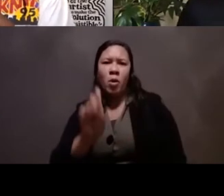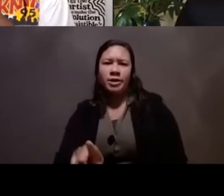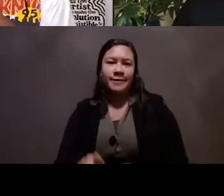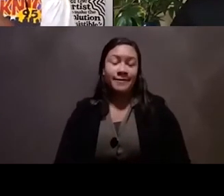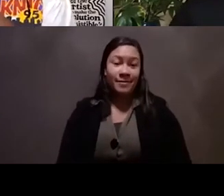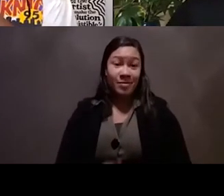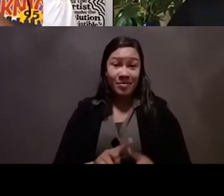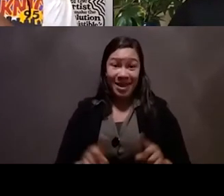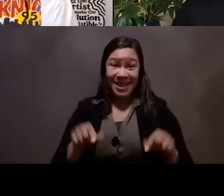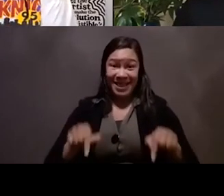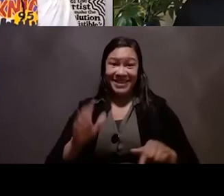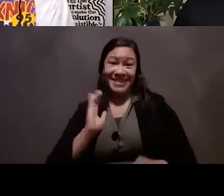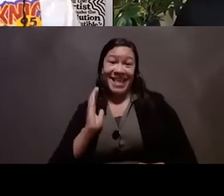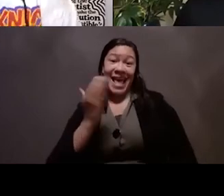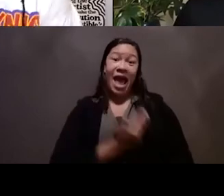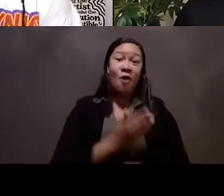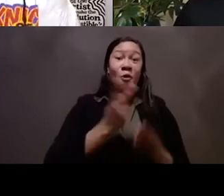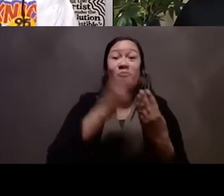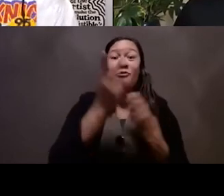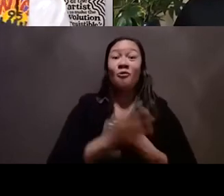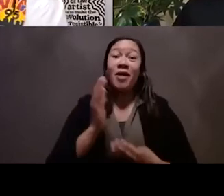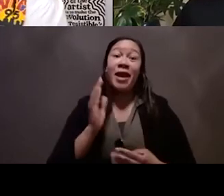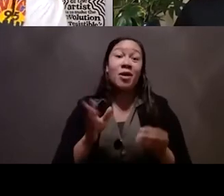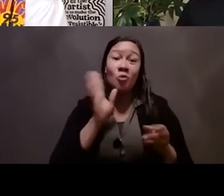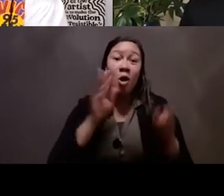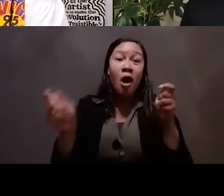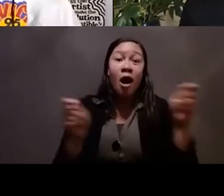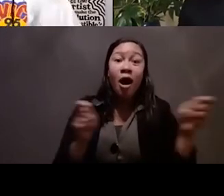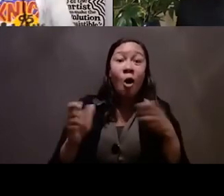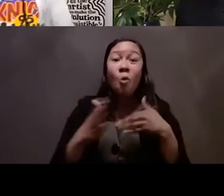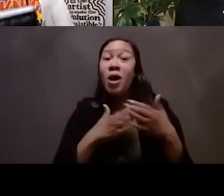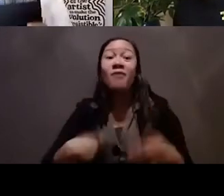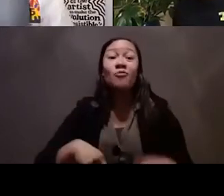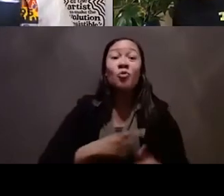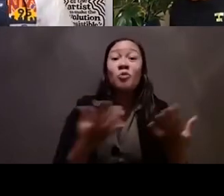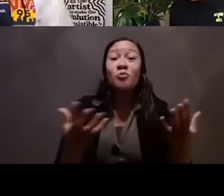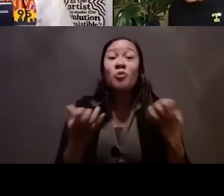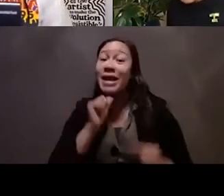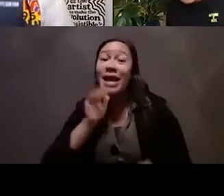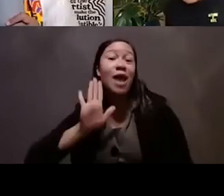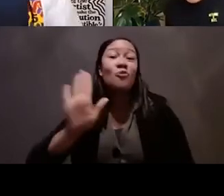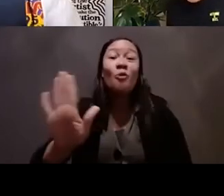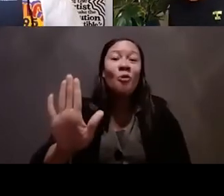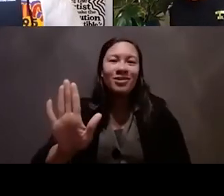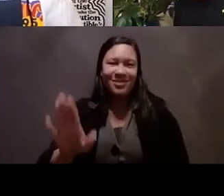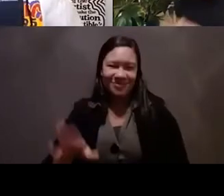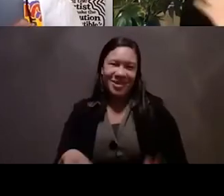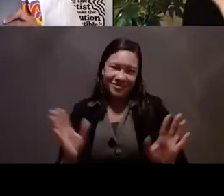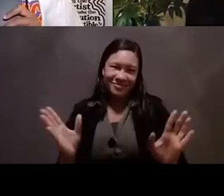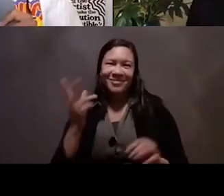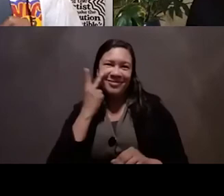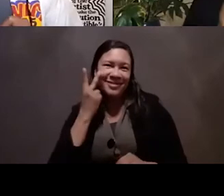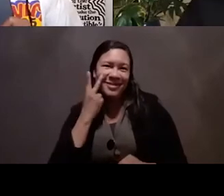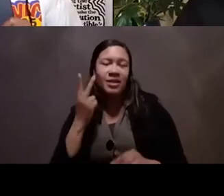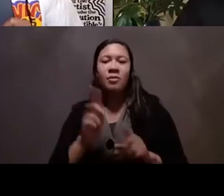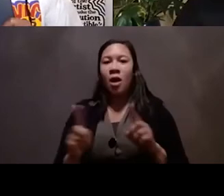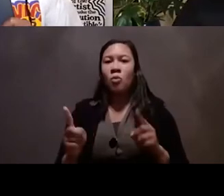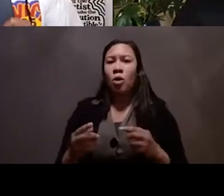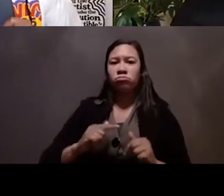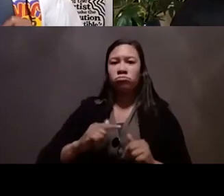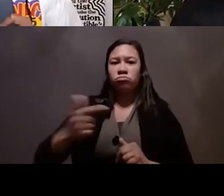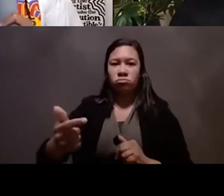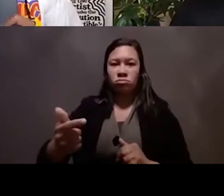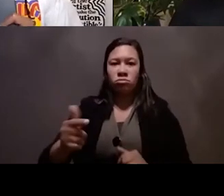is our show and not yours. And so we're gonna do what we wanna do. But anyway, I just wanted to say that, and then I'm gonna hand it off to my brilliant co-editor,